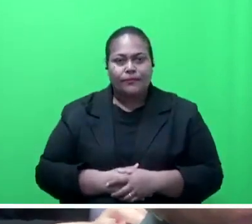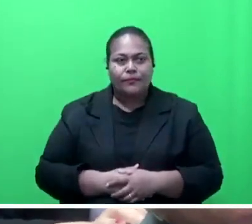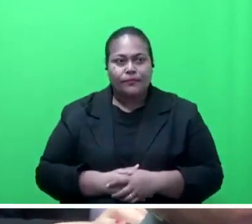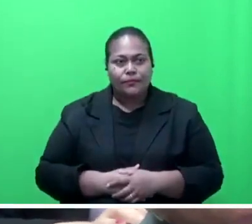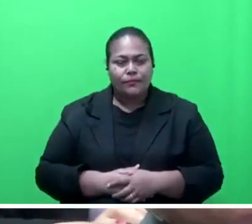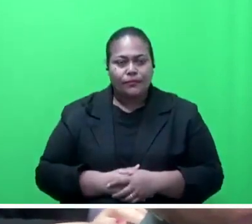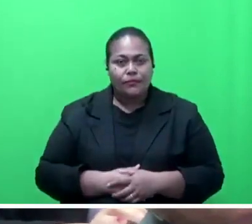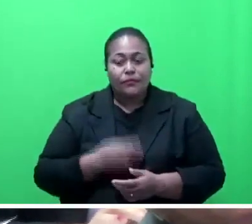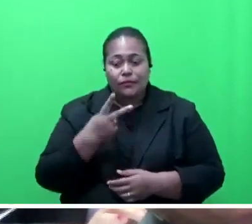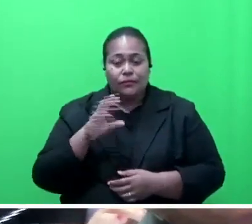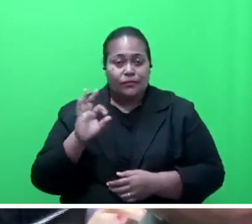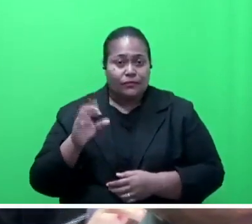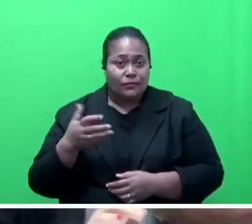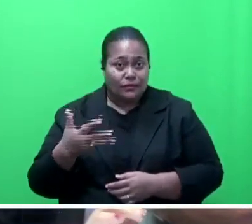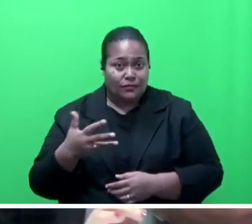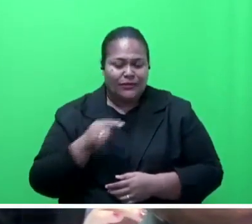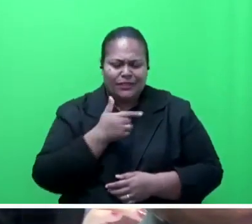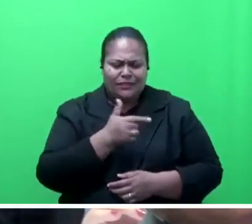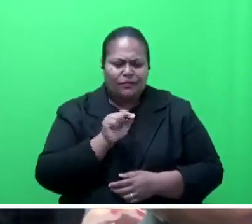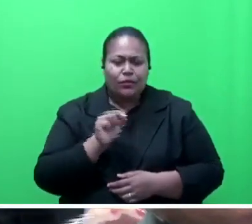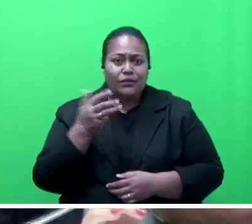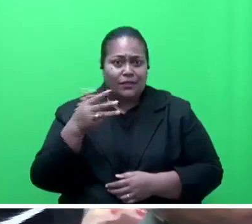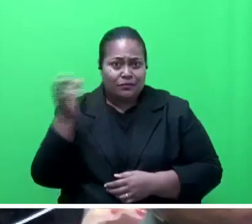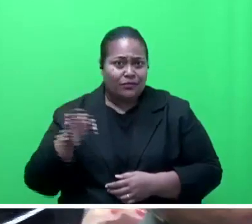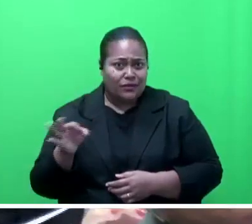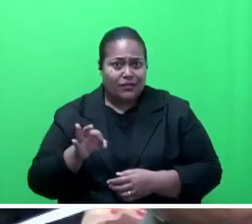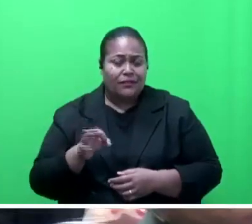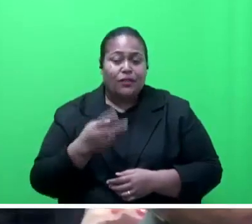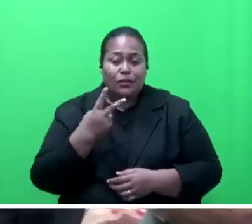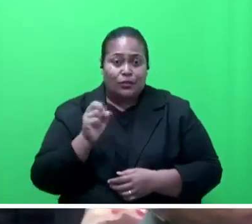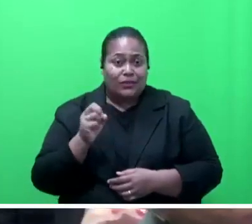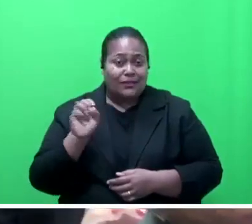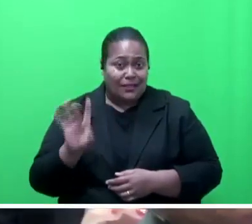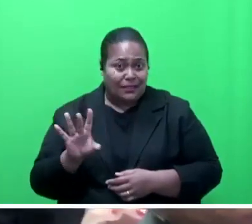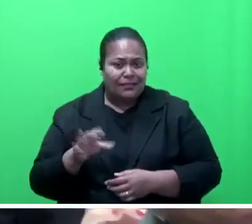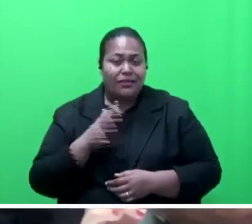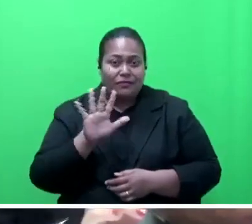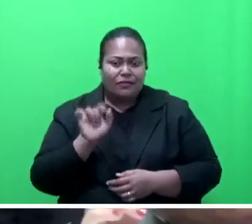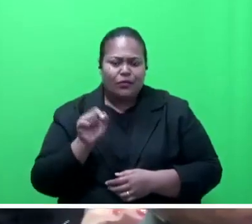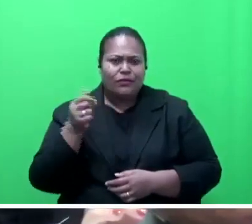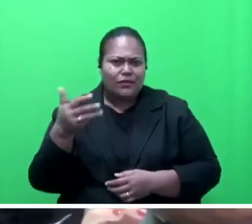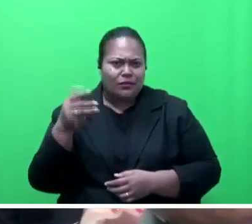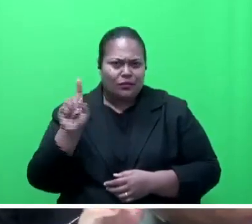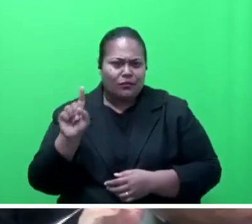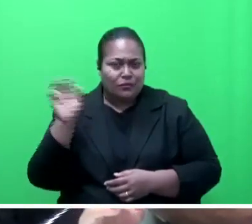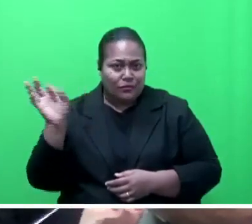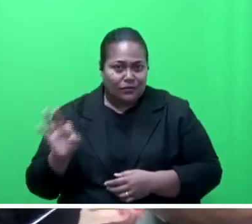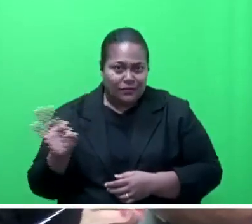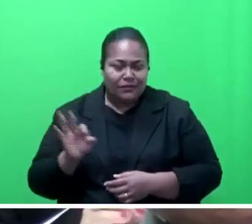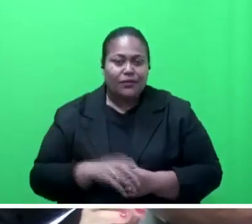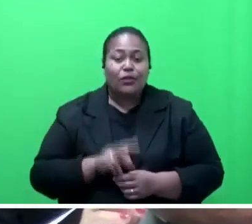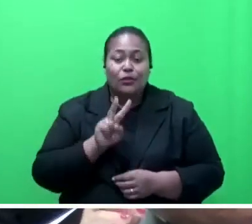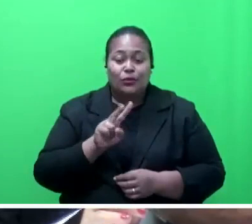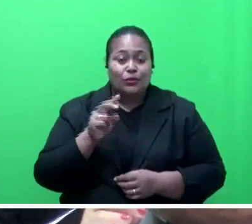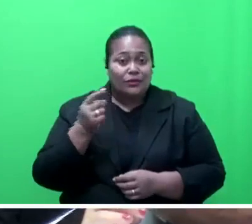In 2009, it was 7.9%. 2010, 5.91%. 2011,